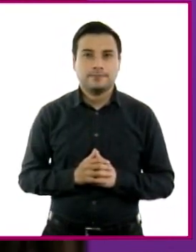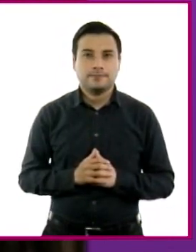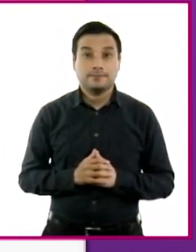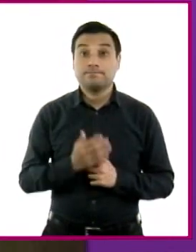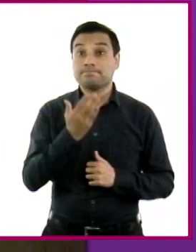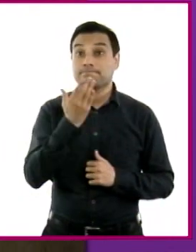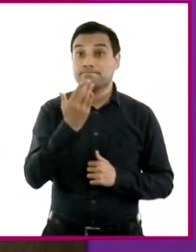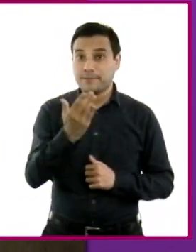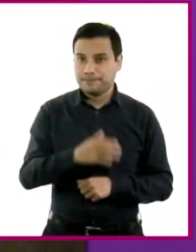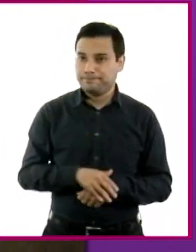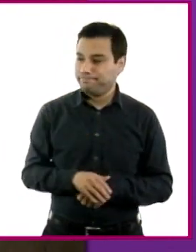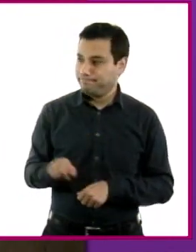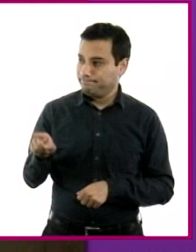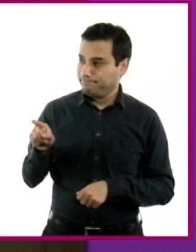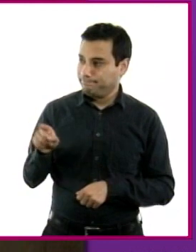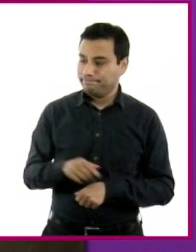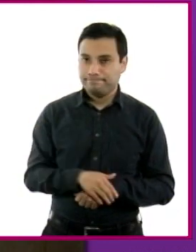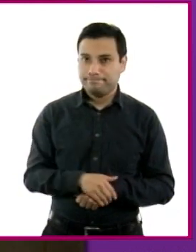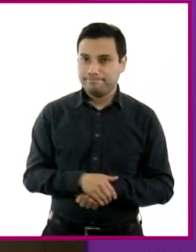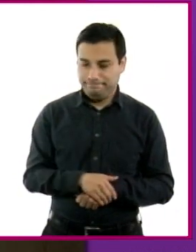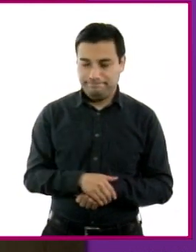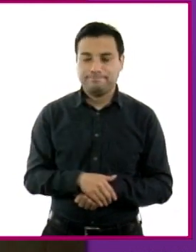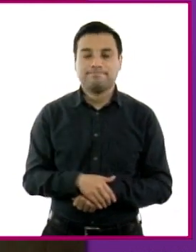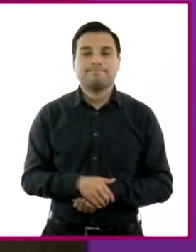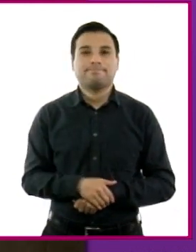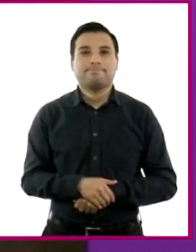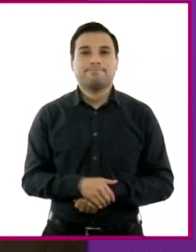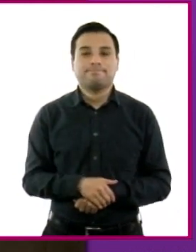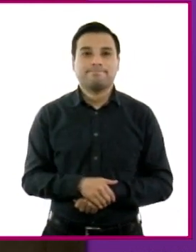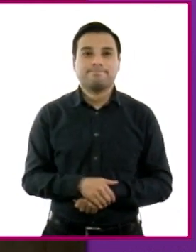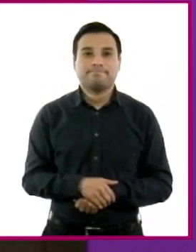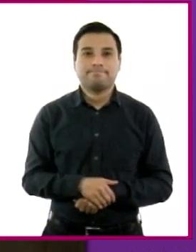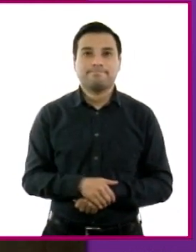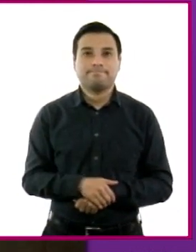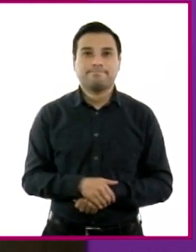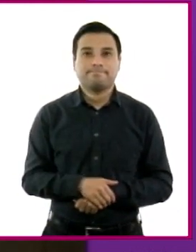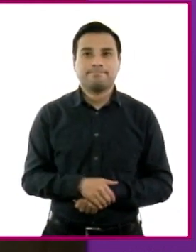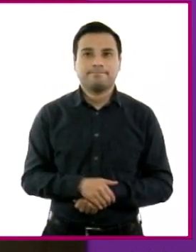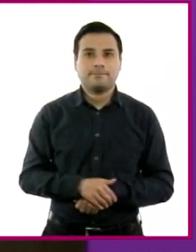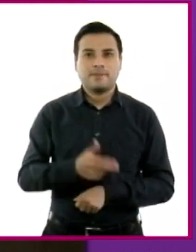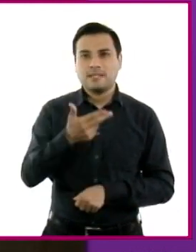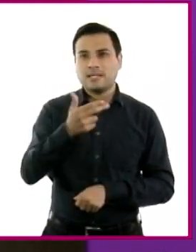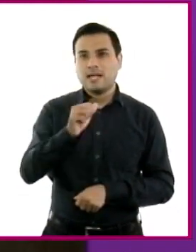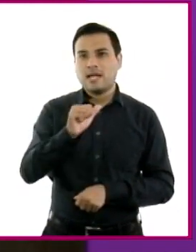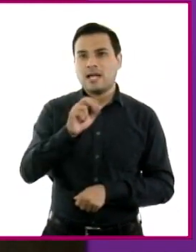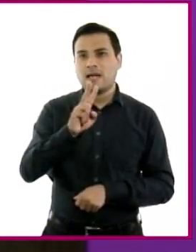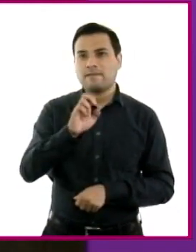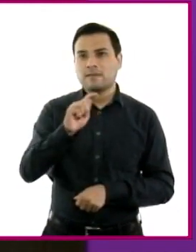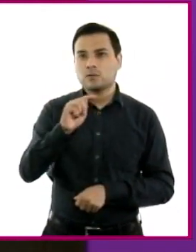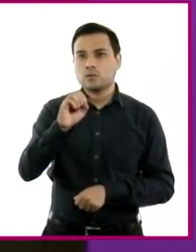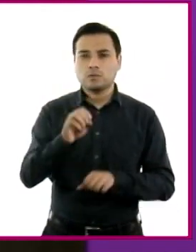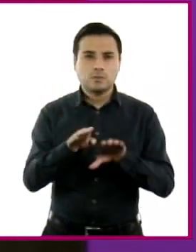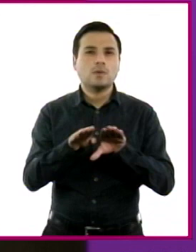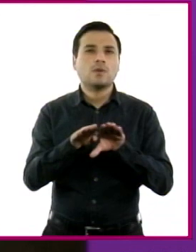Muy bien. She must finish her homework today. Y si se recurriera al auxiliar have to,